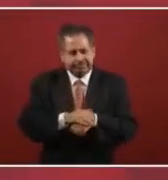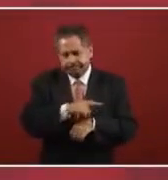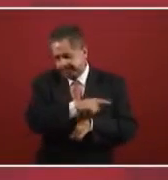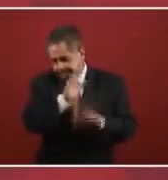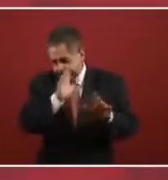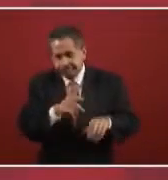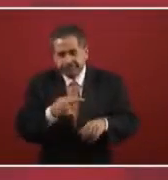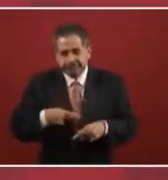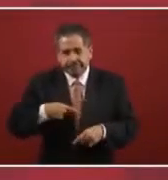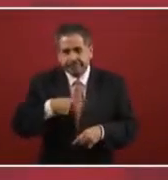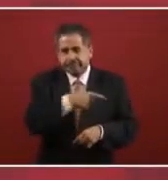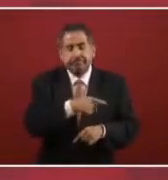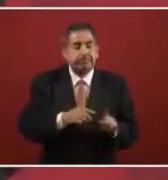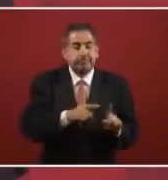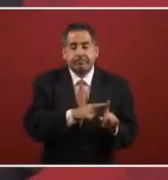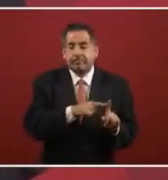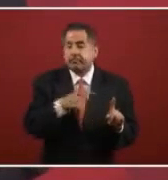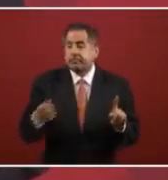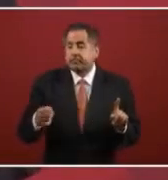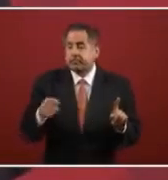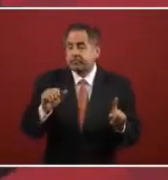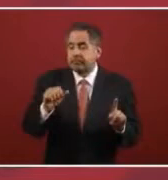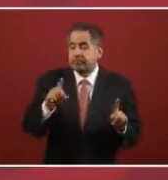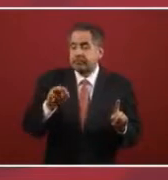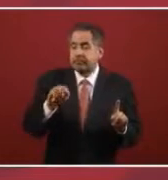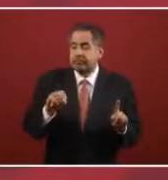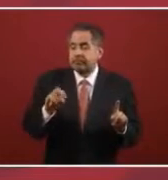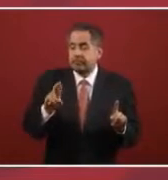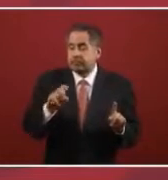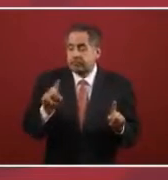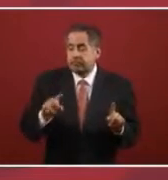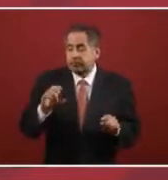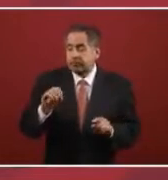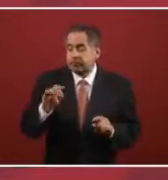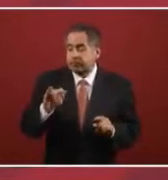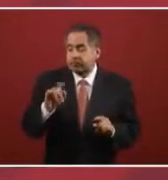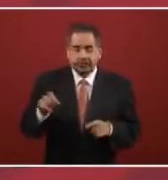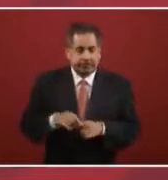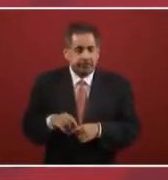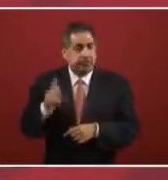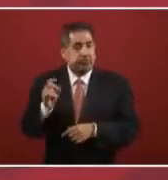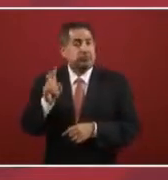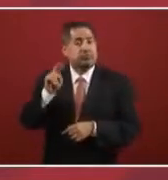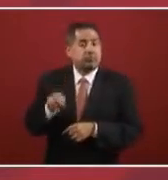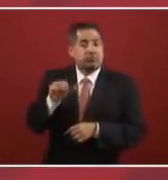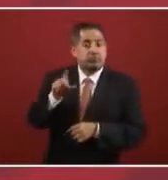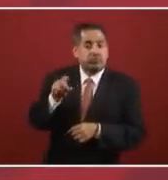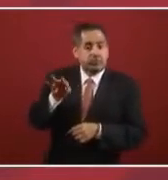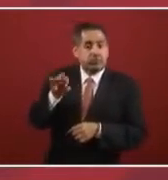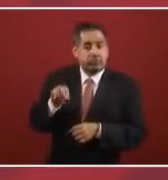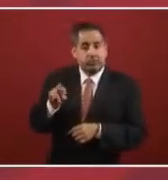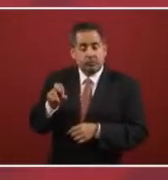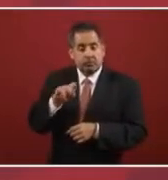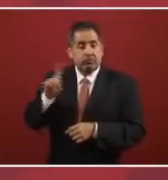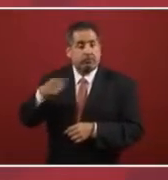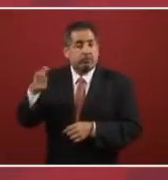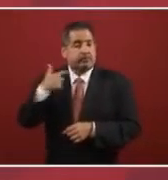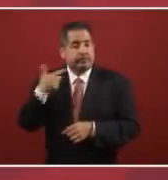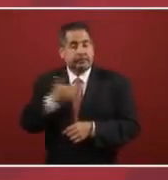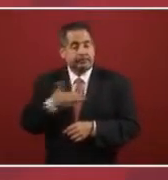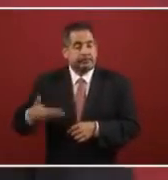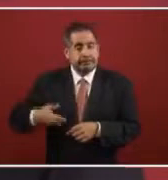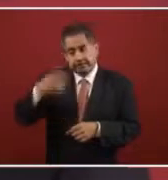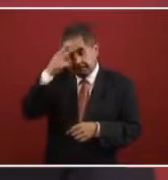like the places. don Adolfo Luis Cortines. Don Adolfo Luis Cortines Adolfo Luis